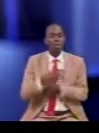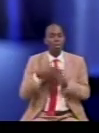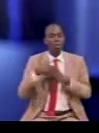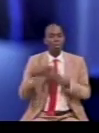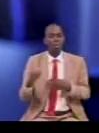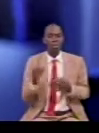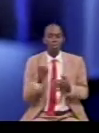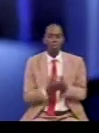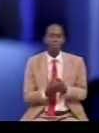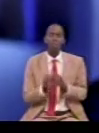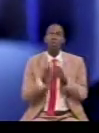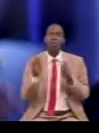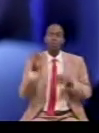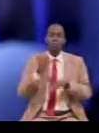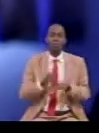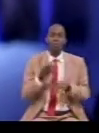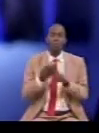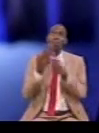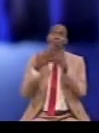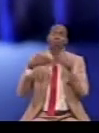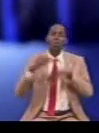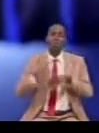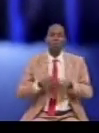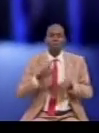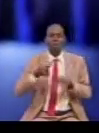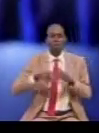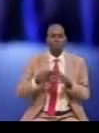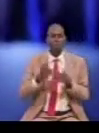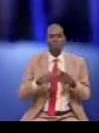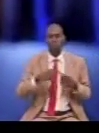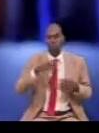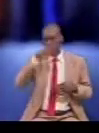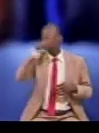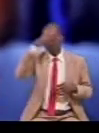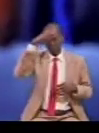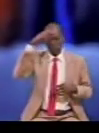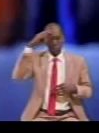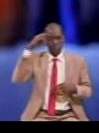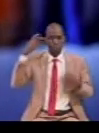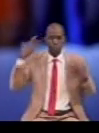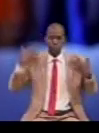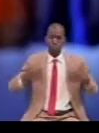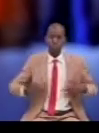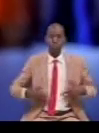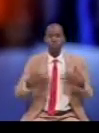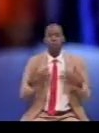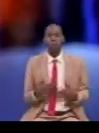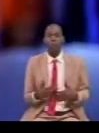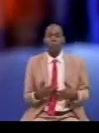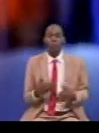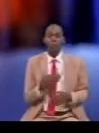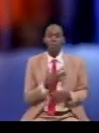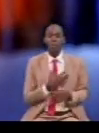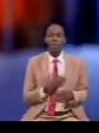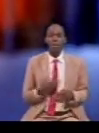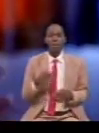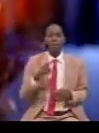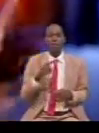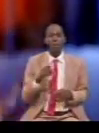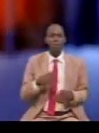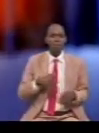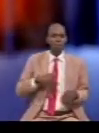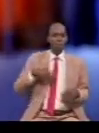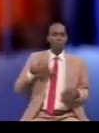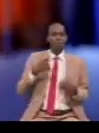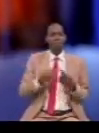encounter, I rose up. I started sweating all of a sudden. I ran outside for ventilation. I felt pressed.